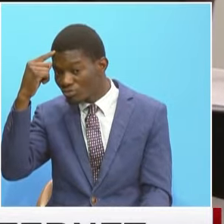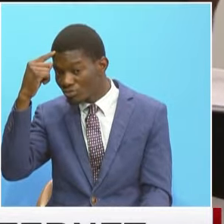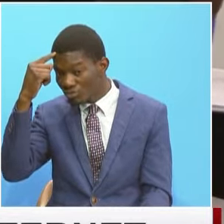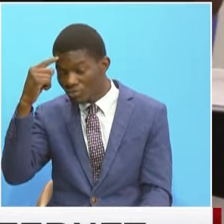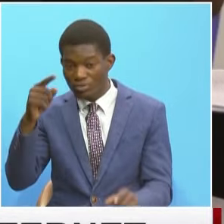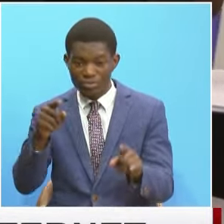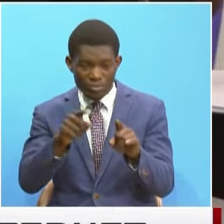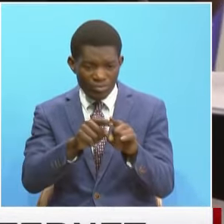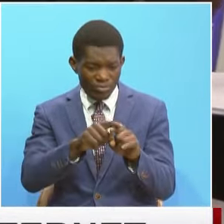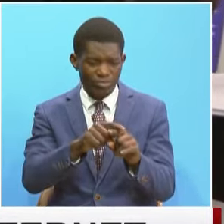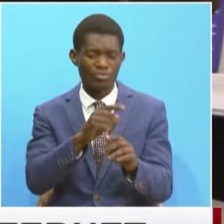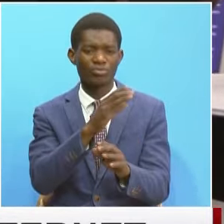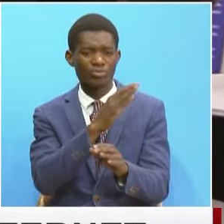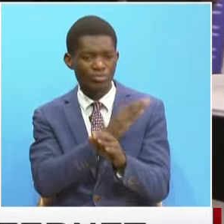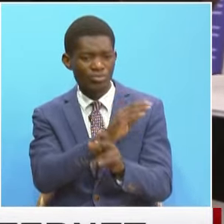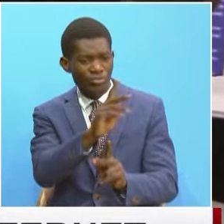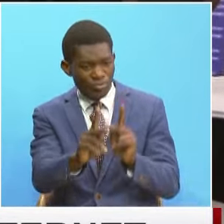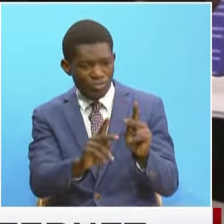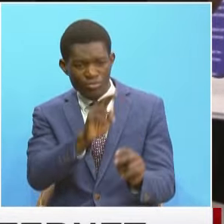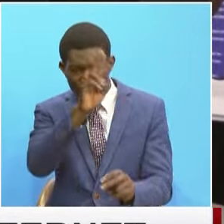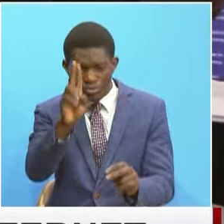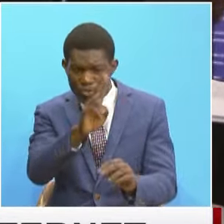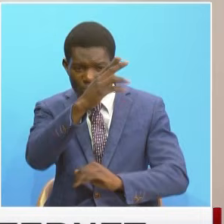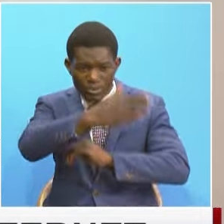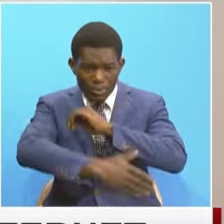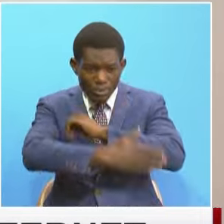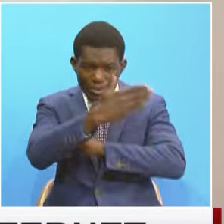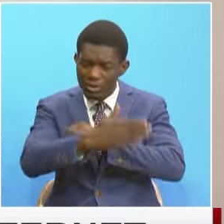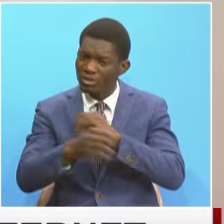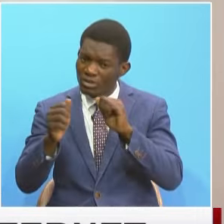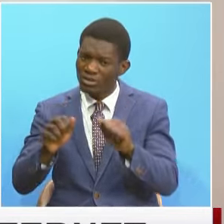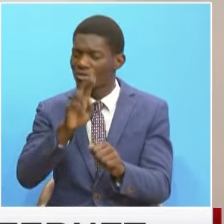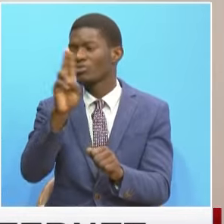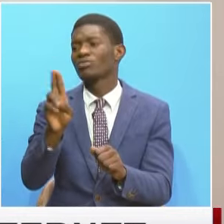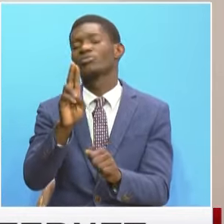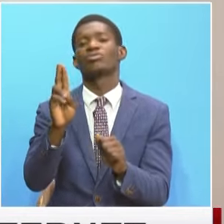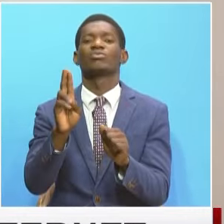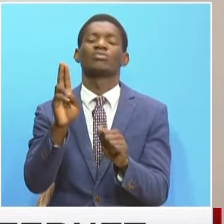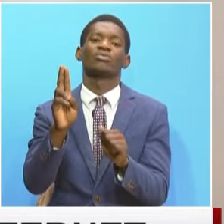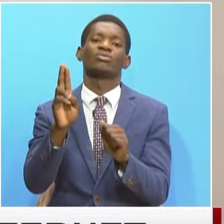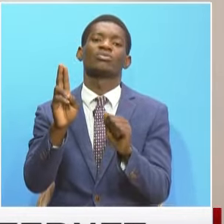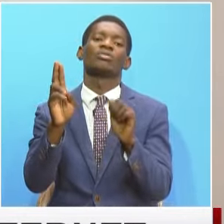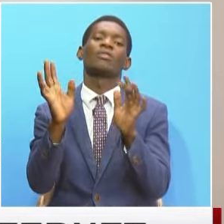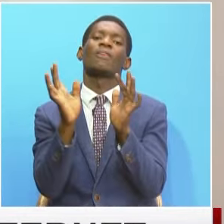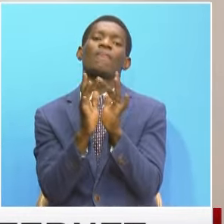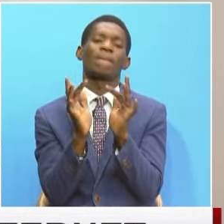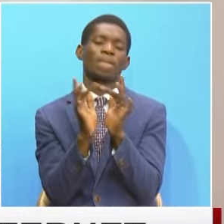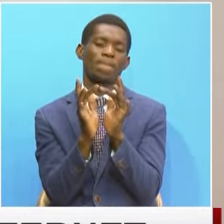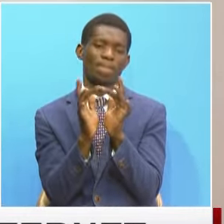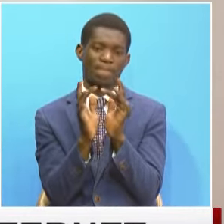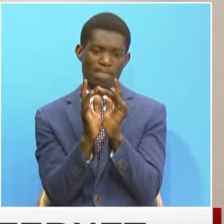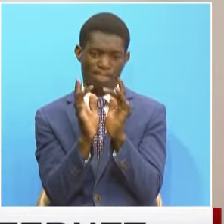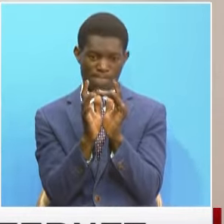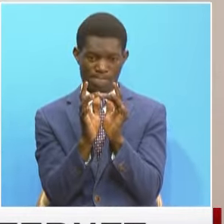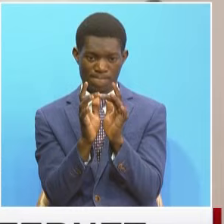that are using this border, that connectivity must be